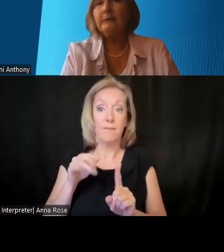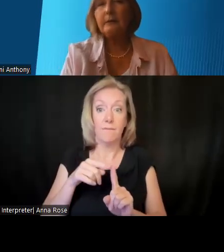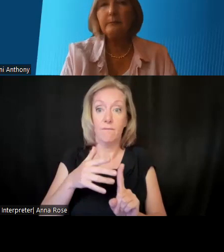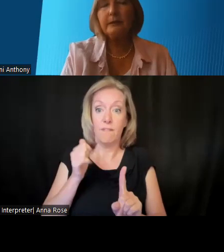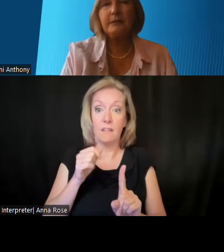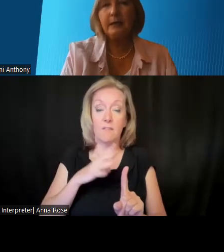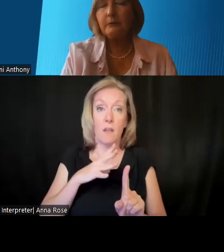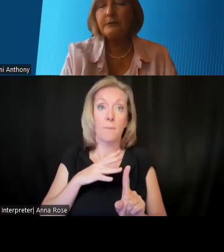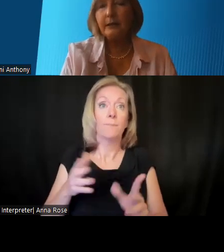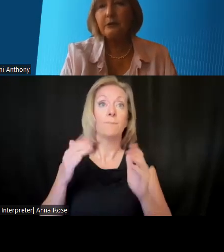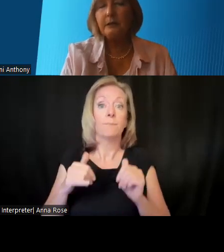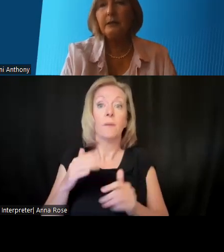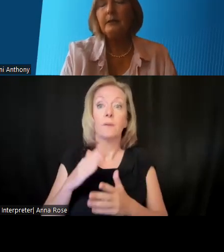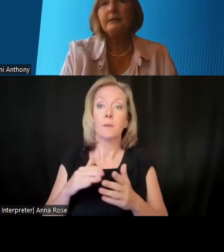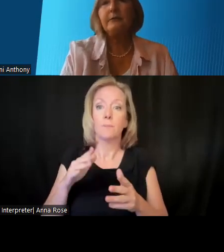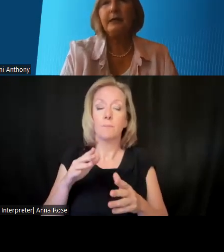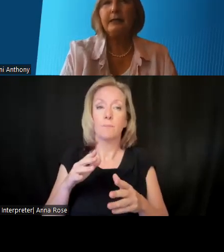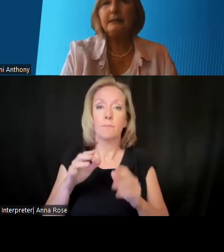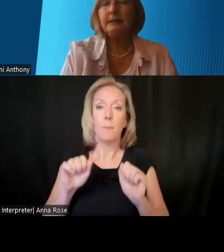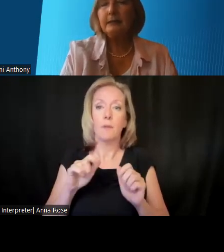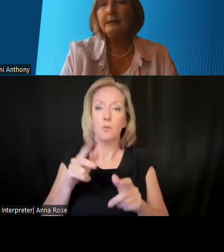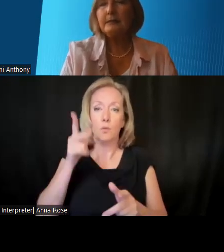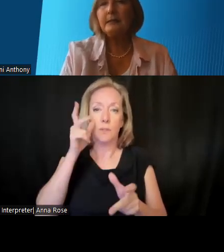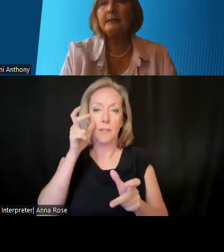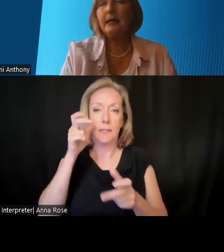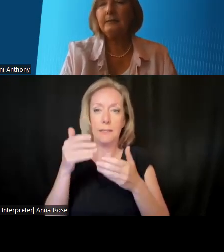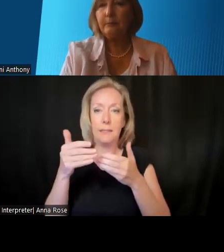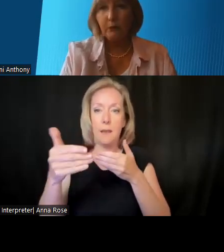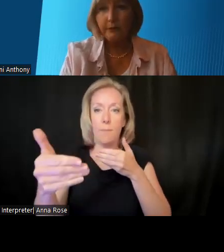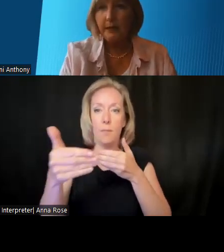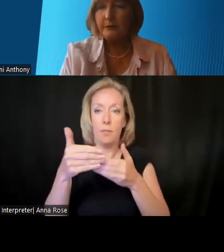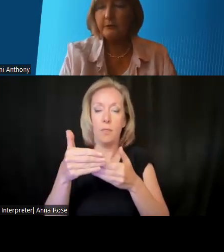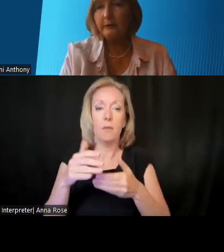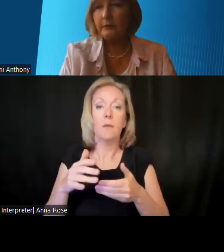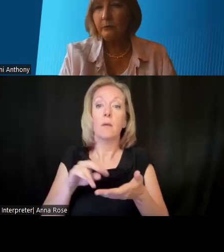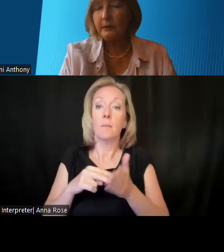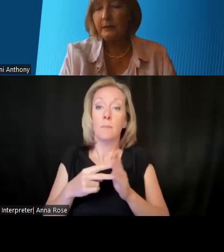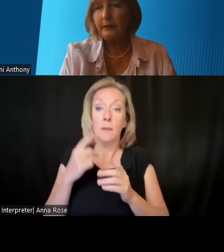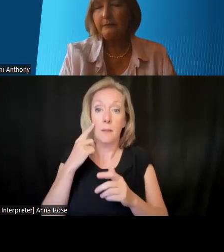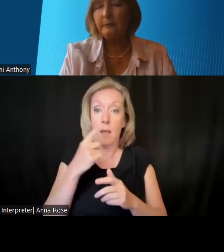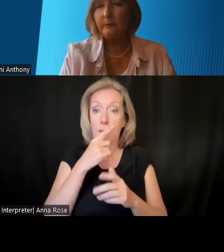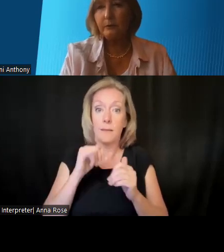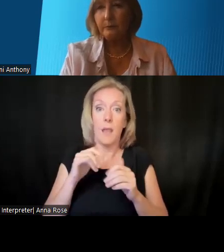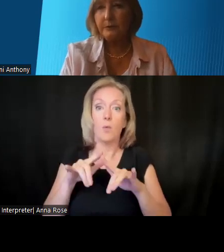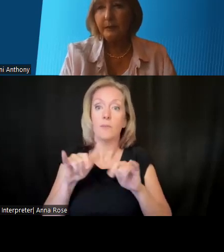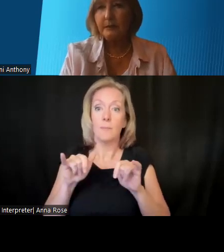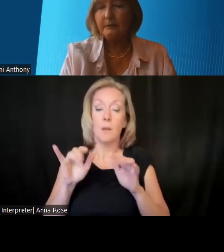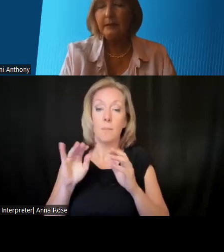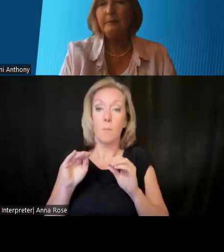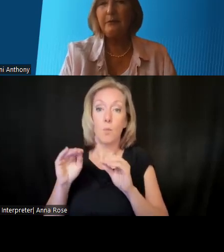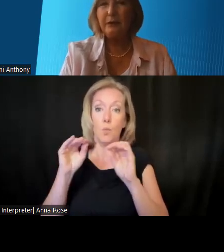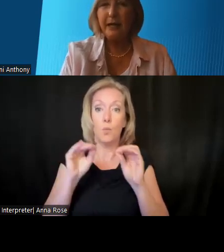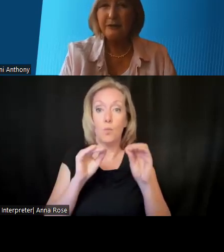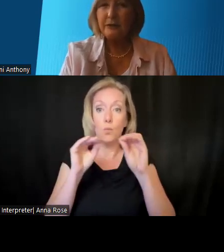we have a little bit of depth perception. So the idea is that both eyes are not only working together from a motor